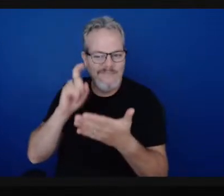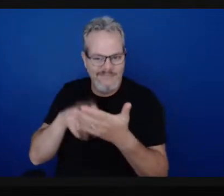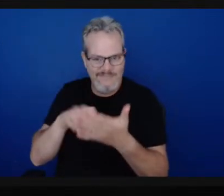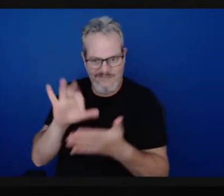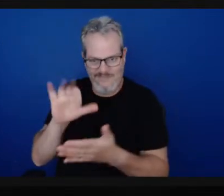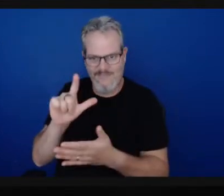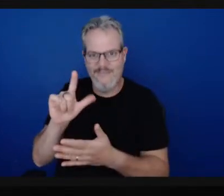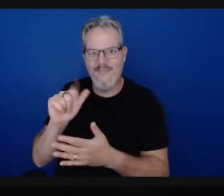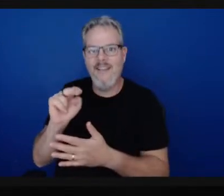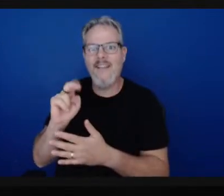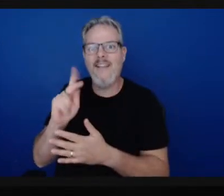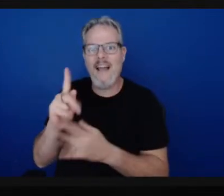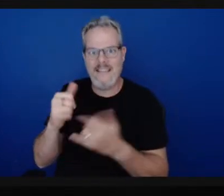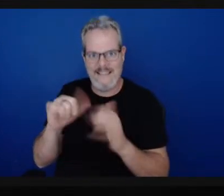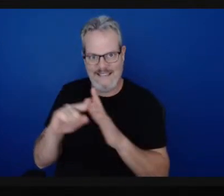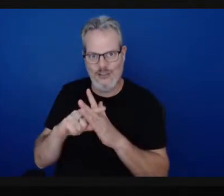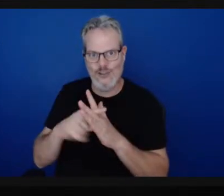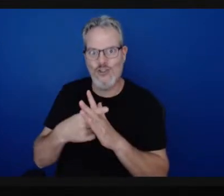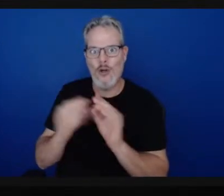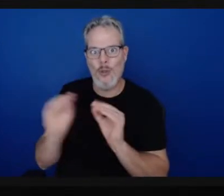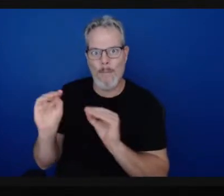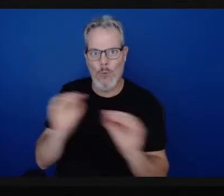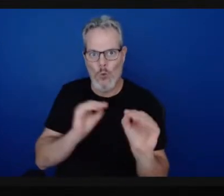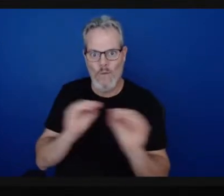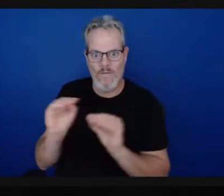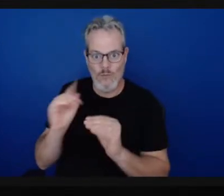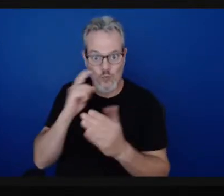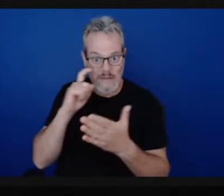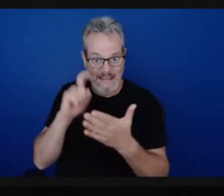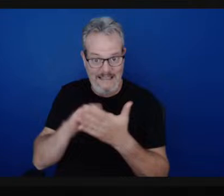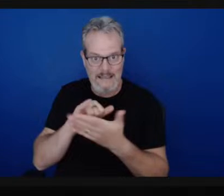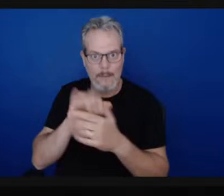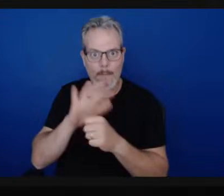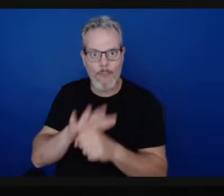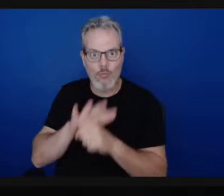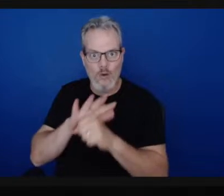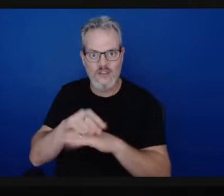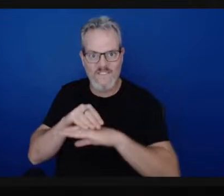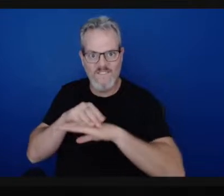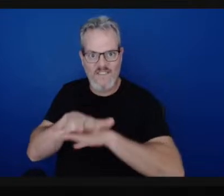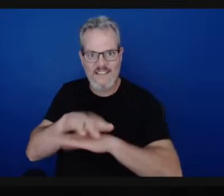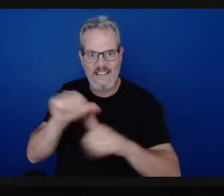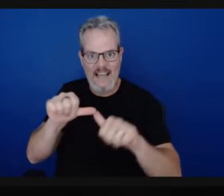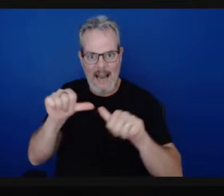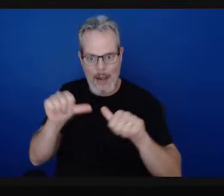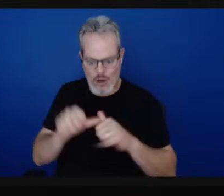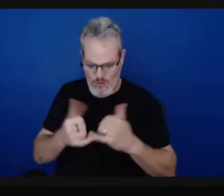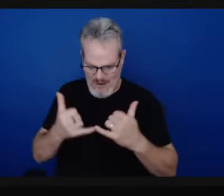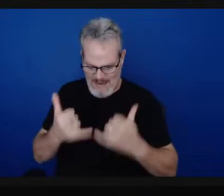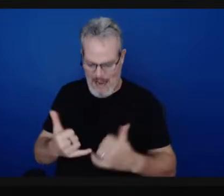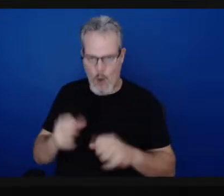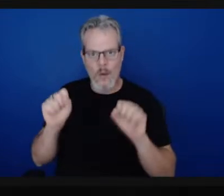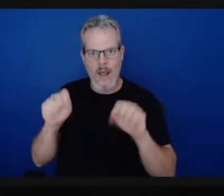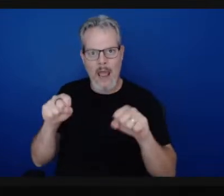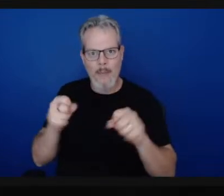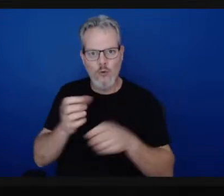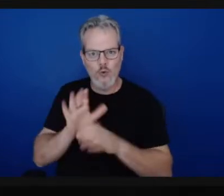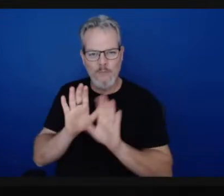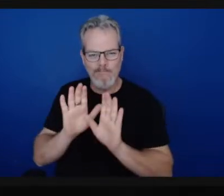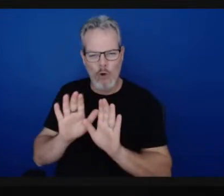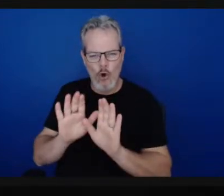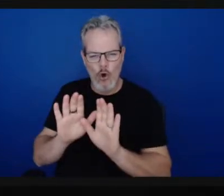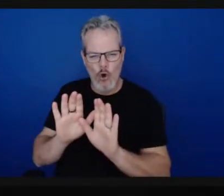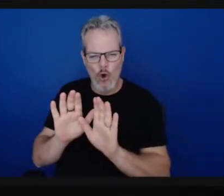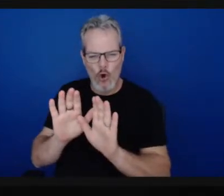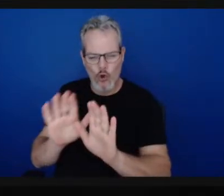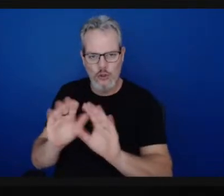seen pressure affecting this area, and now it's able to push hard enough to start moving this